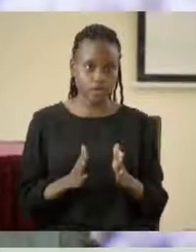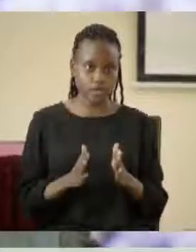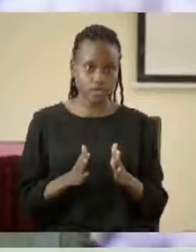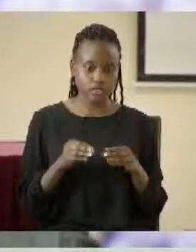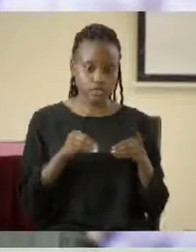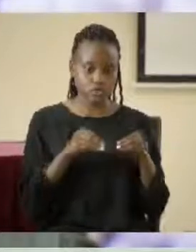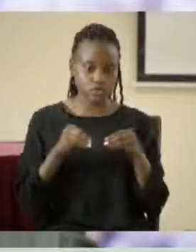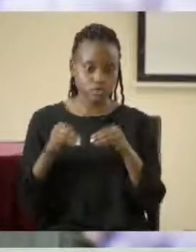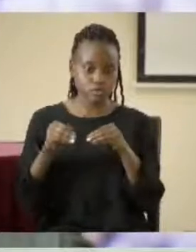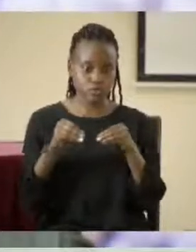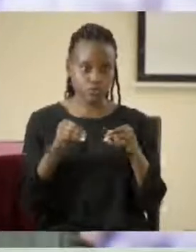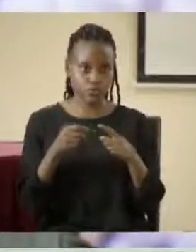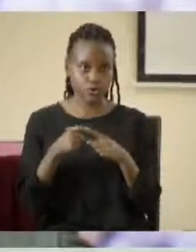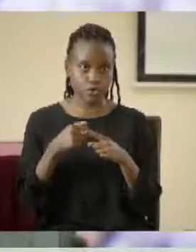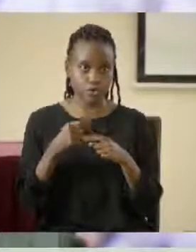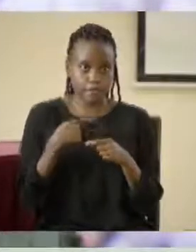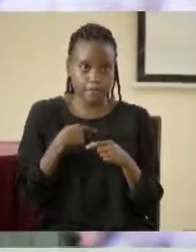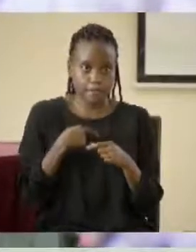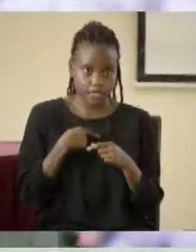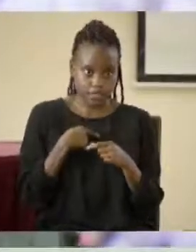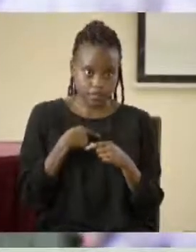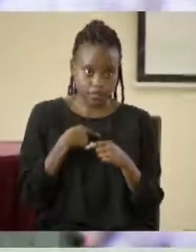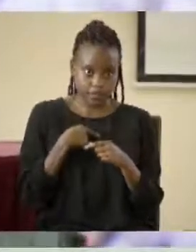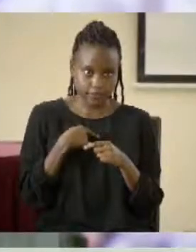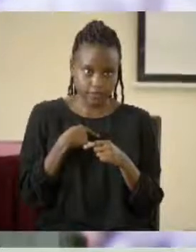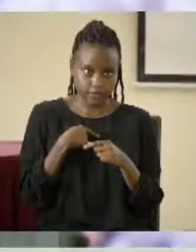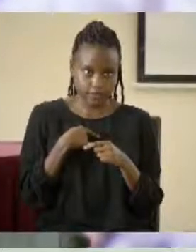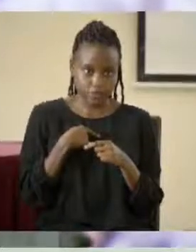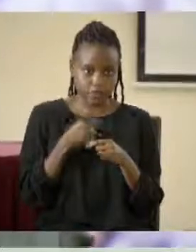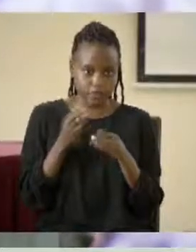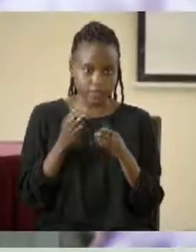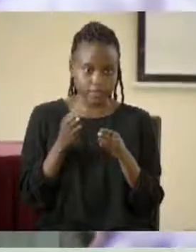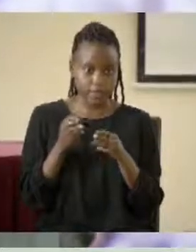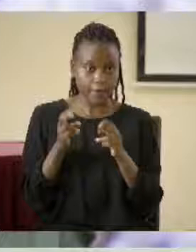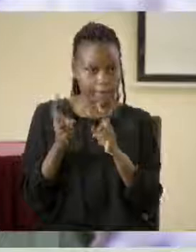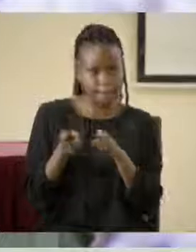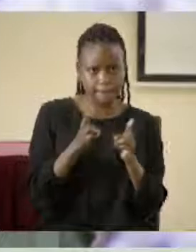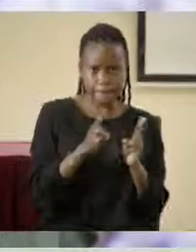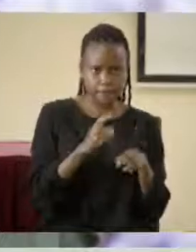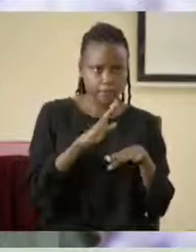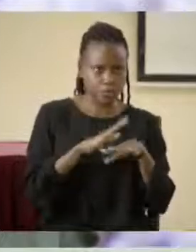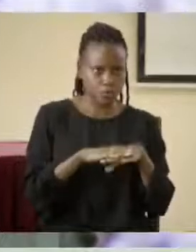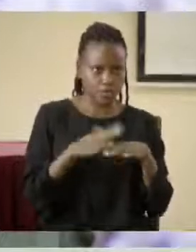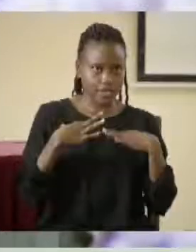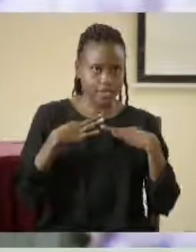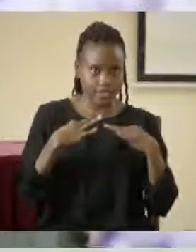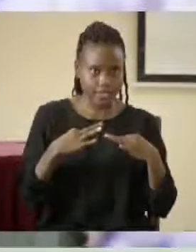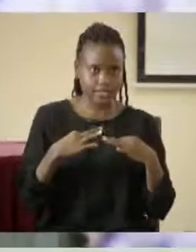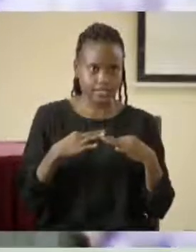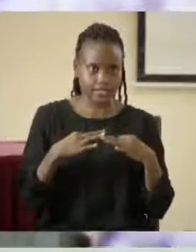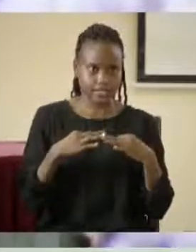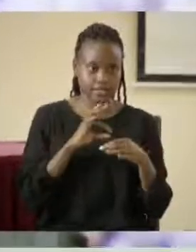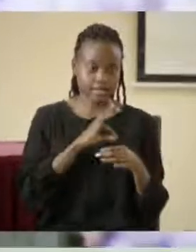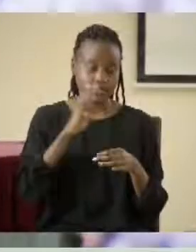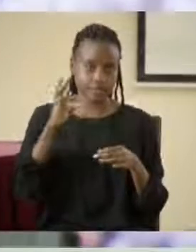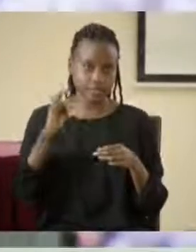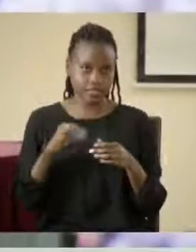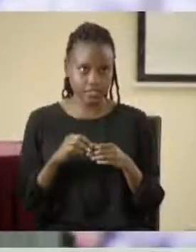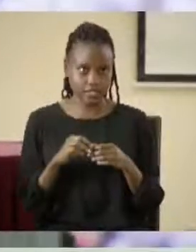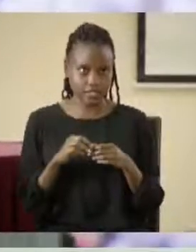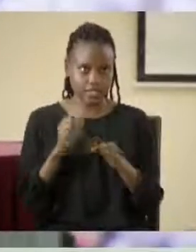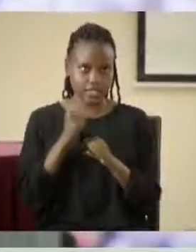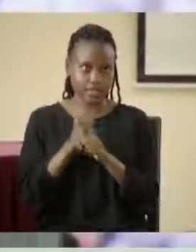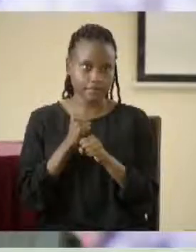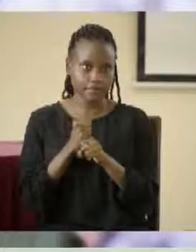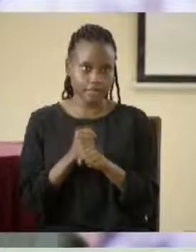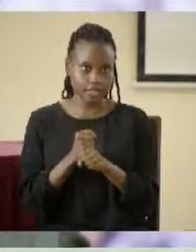from what is in it for me to being public good and public interest spirited. And this can be